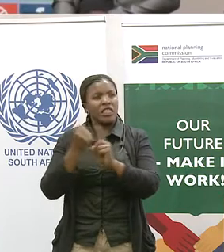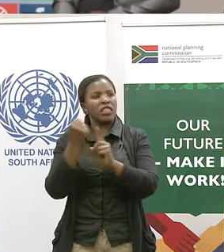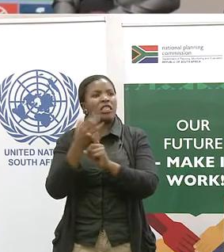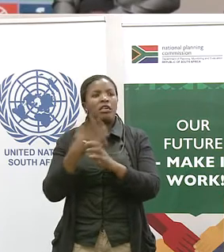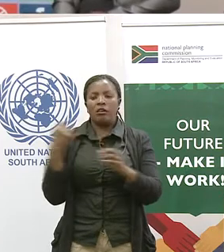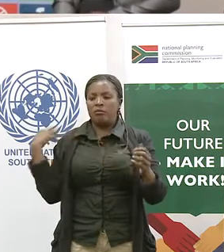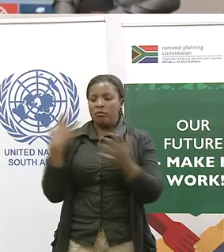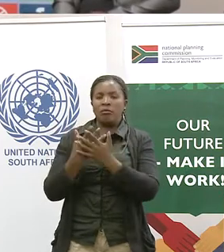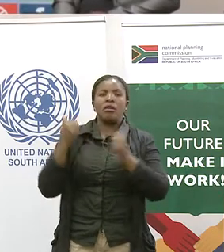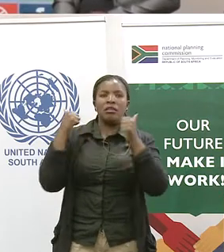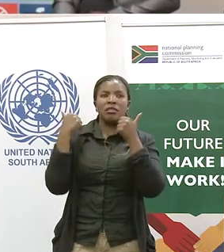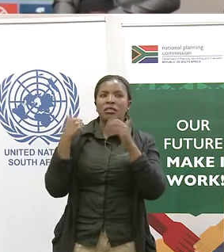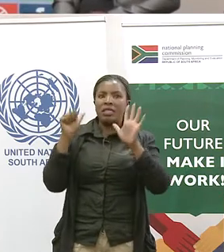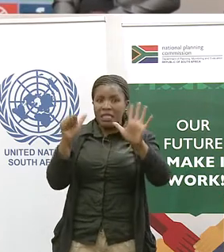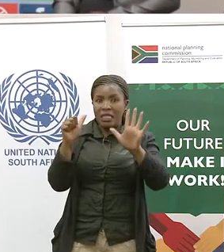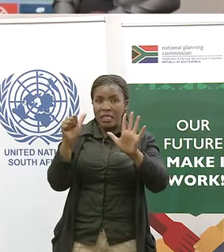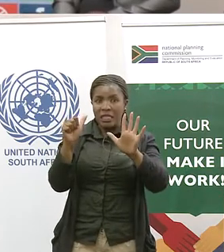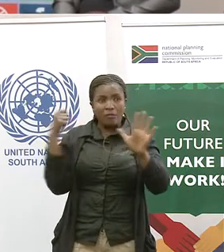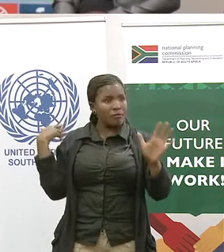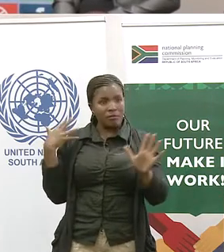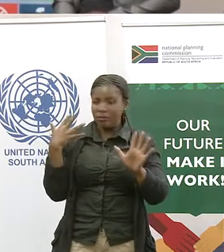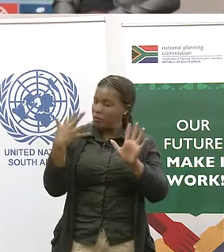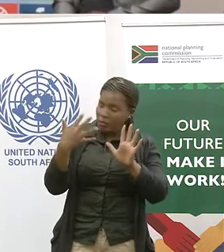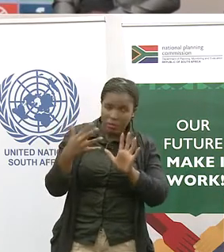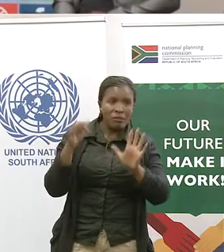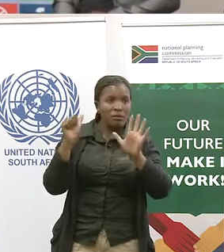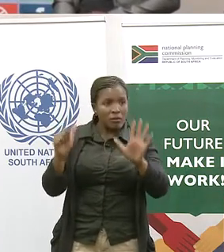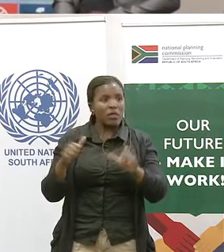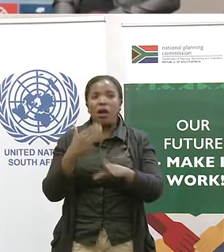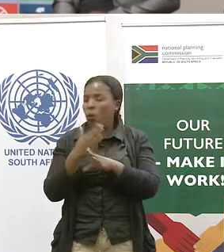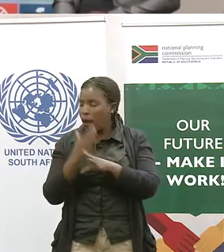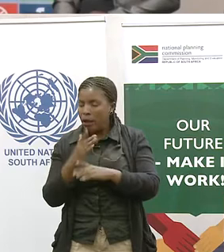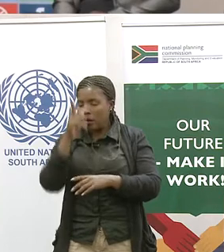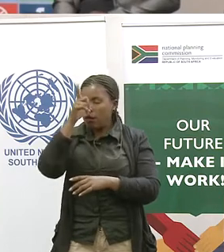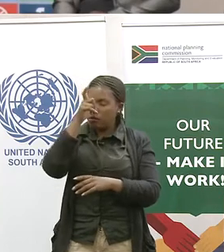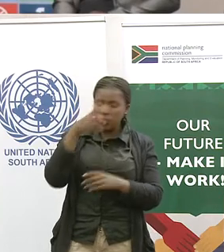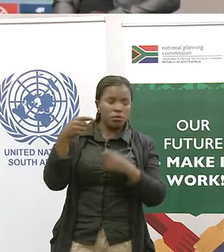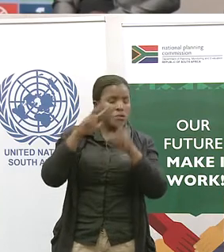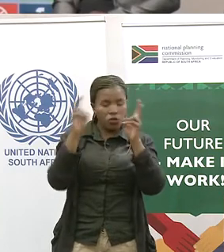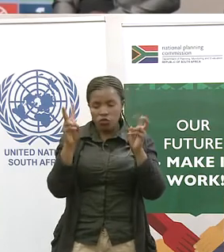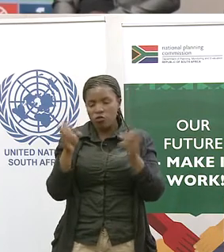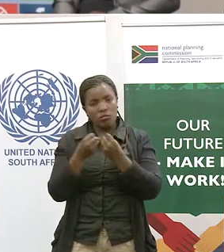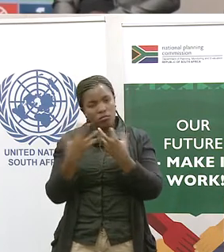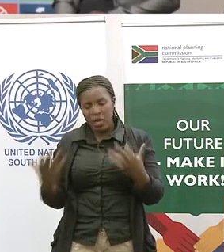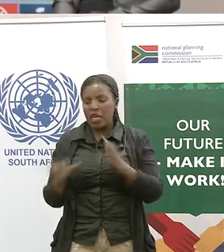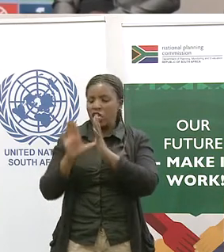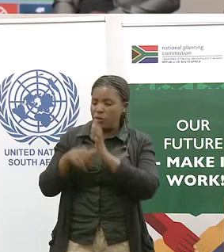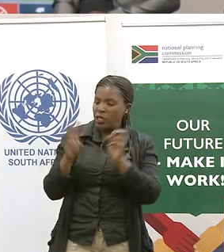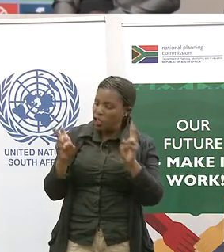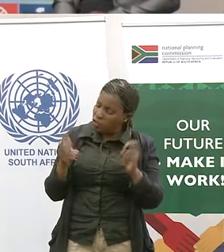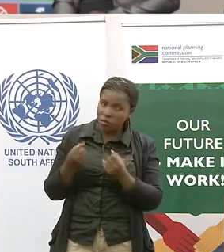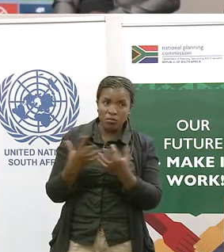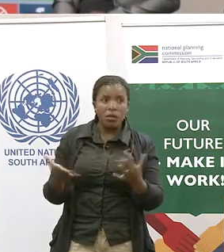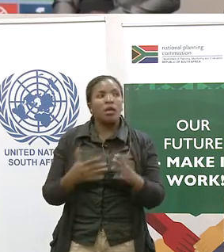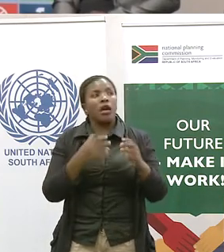past 6 years and observing the landscape of albinism and disability in the country and in the world.